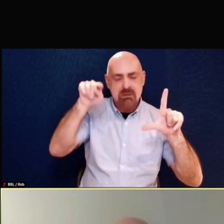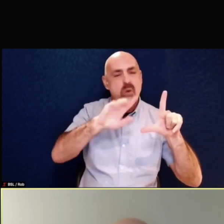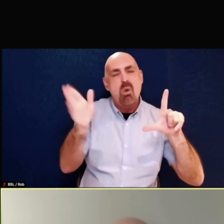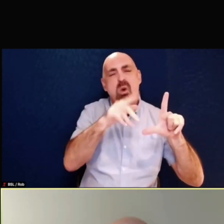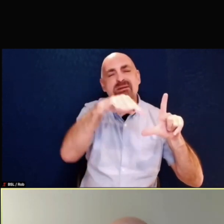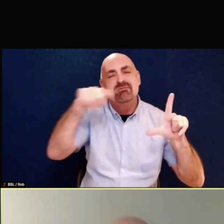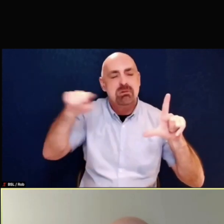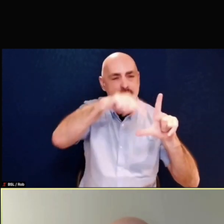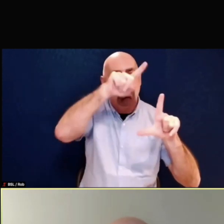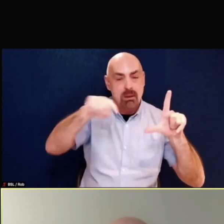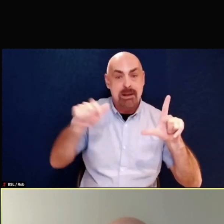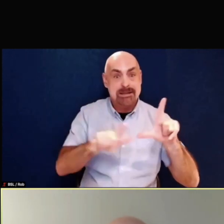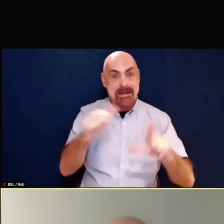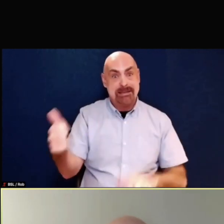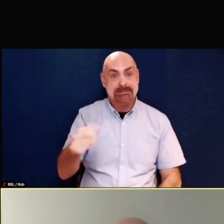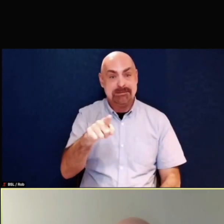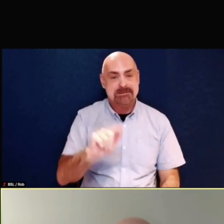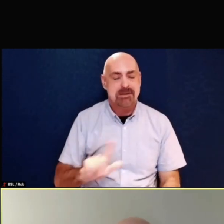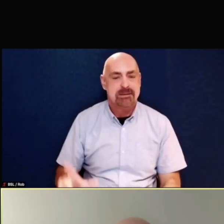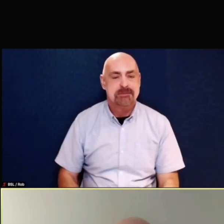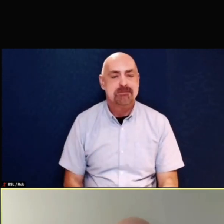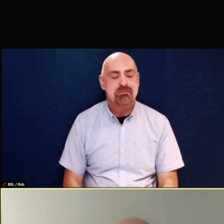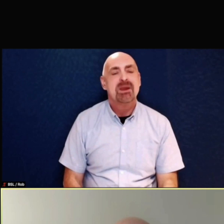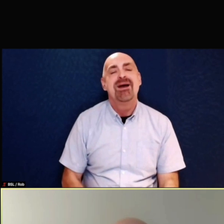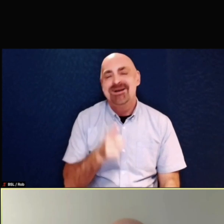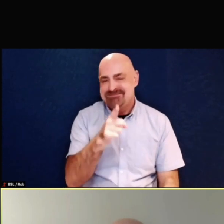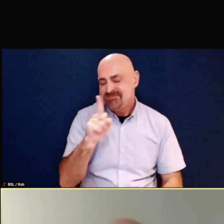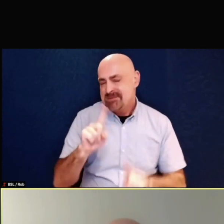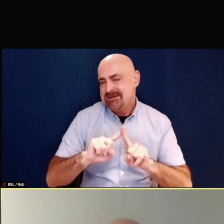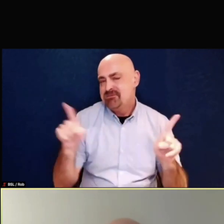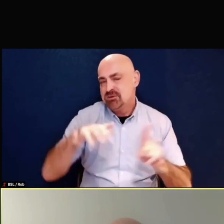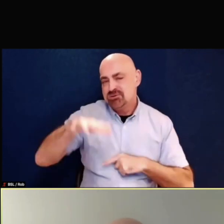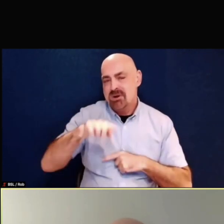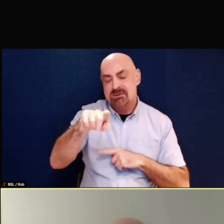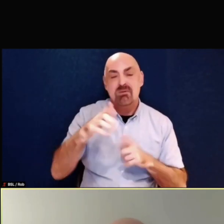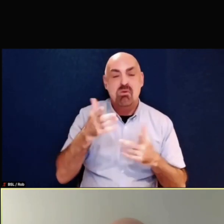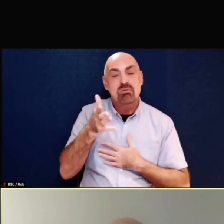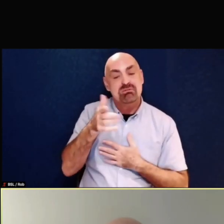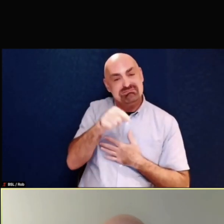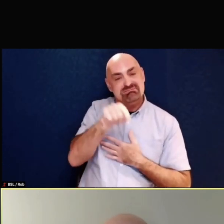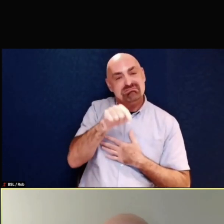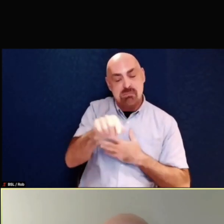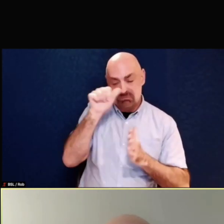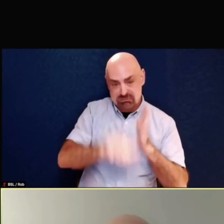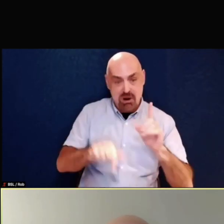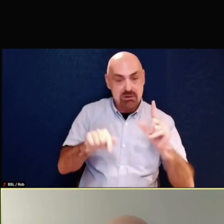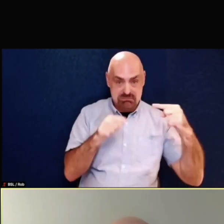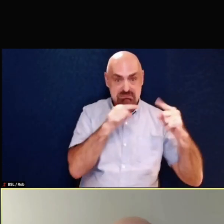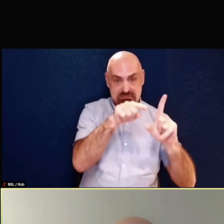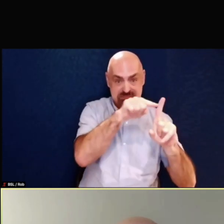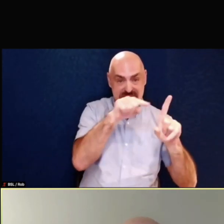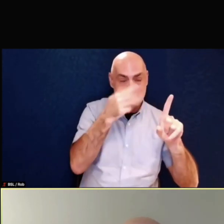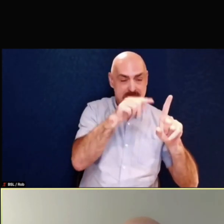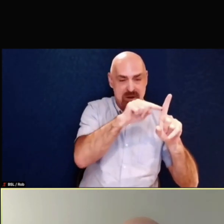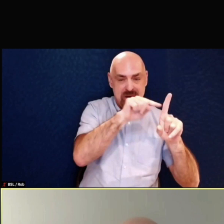we move on to the next slide and add in another child, and this might be a child for whom things start at the same point, but they have